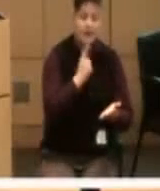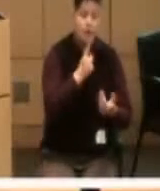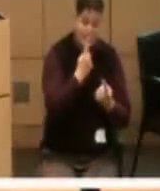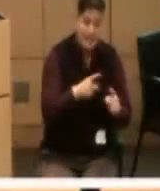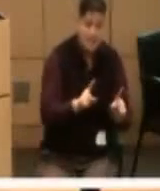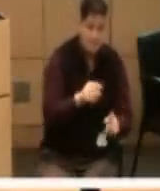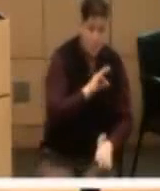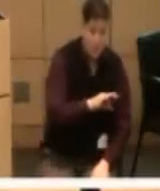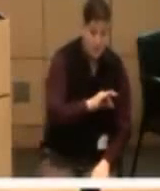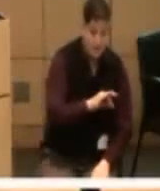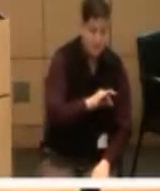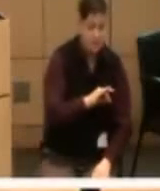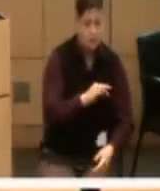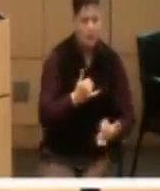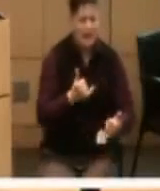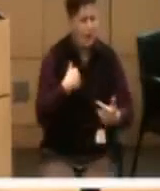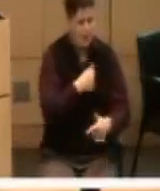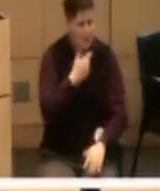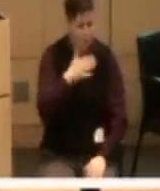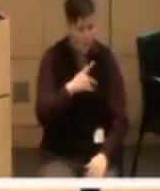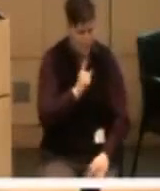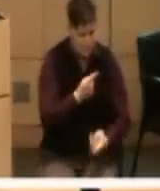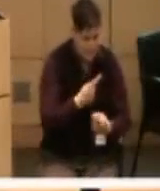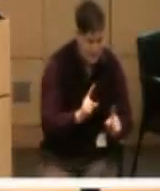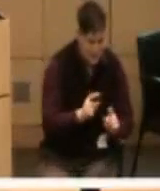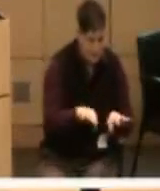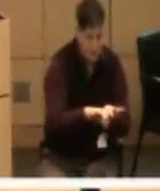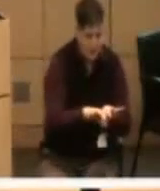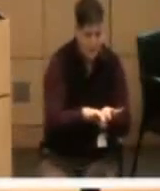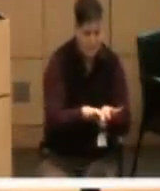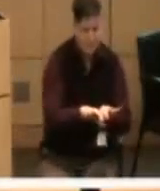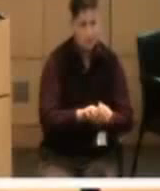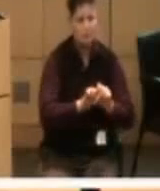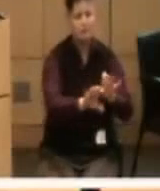know, support basic and applied research is my message.